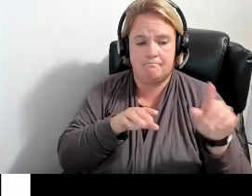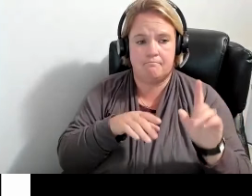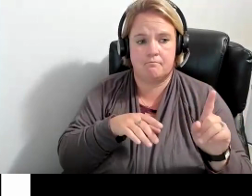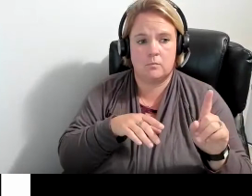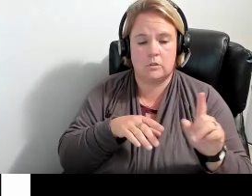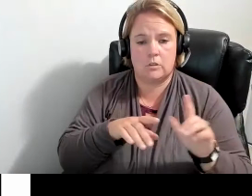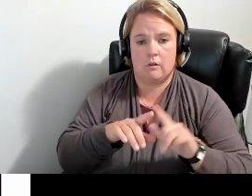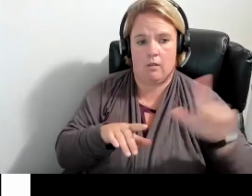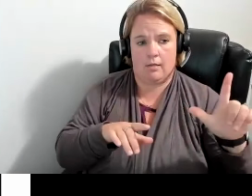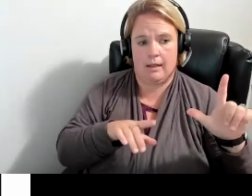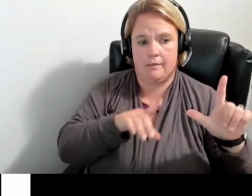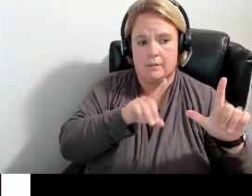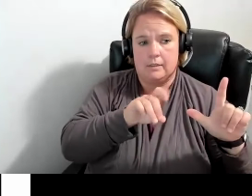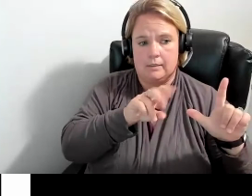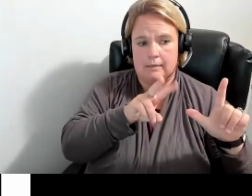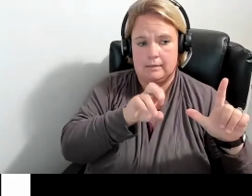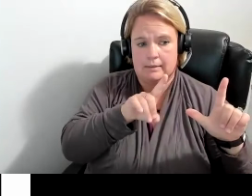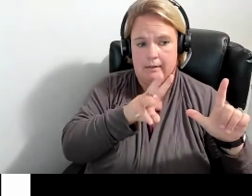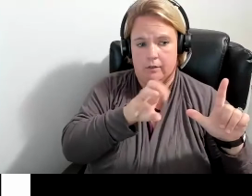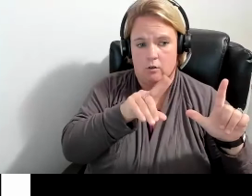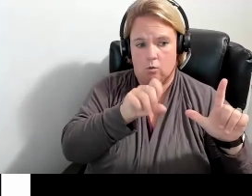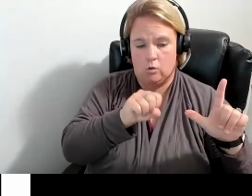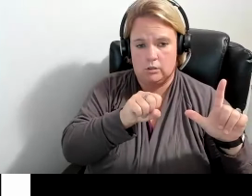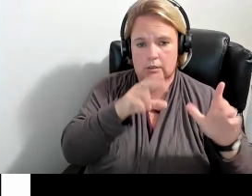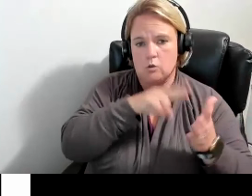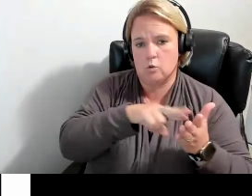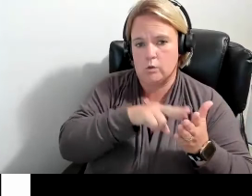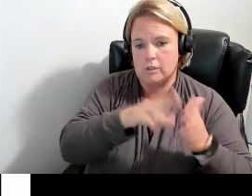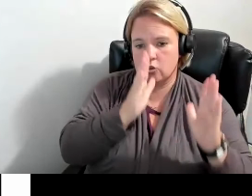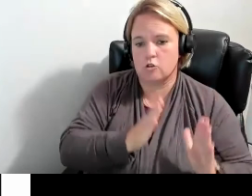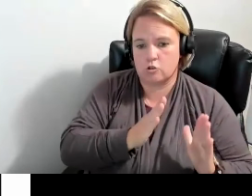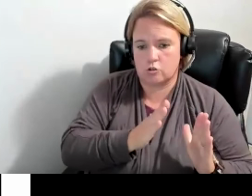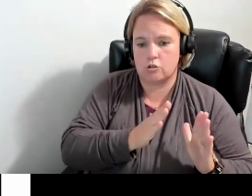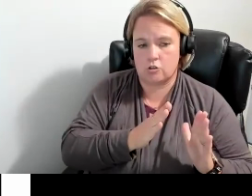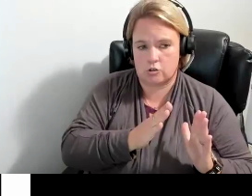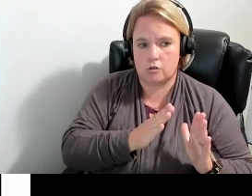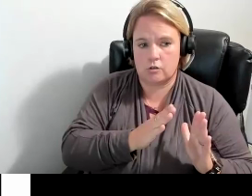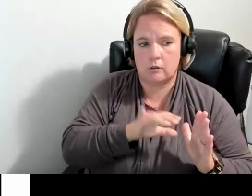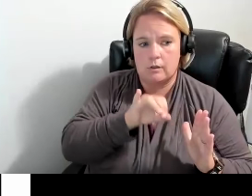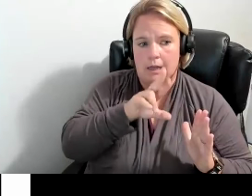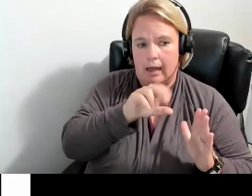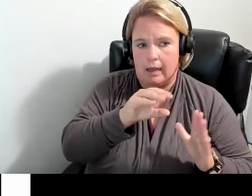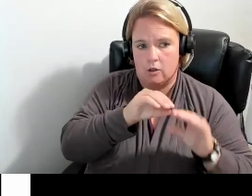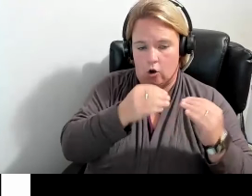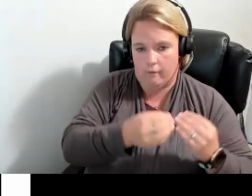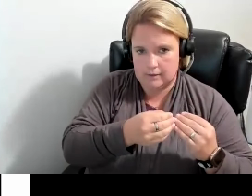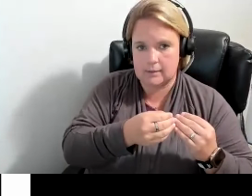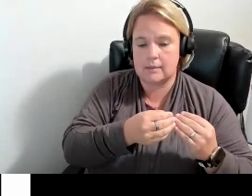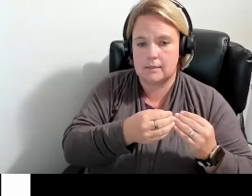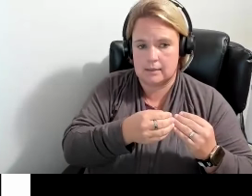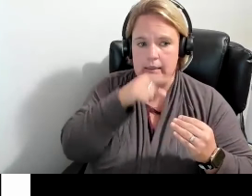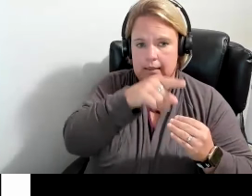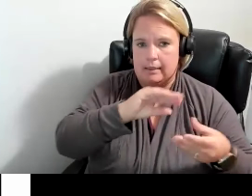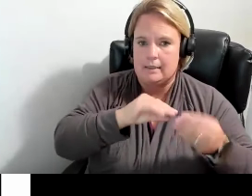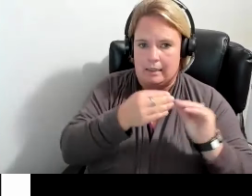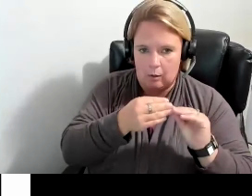starting from the left, we have David Woods, who's one of our researchers with our IR office. So we get to have him crunch